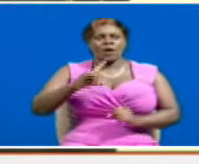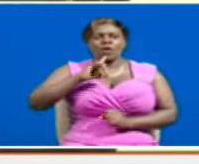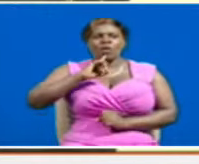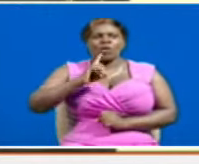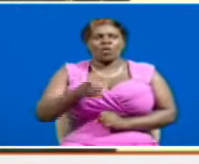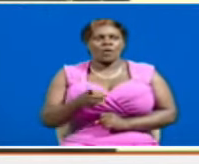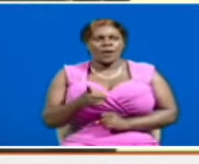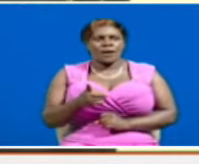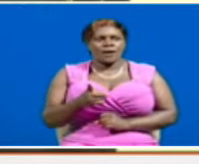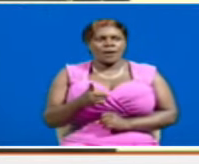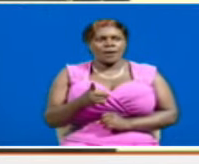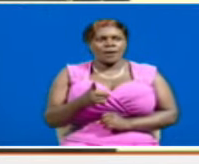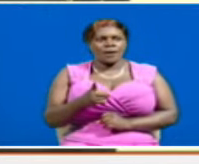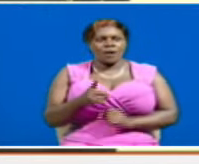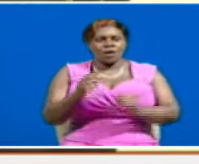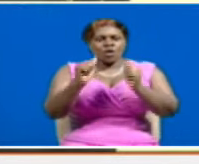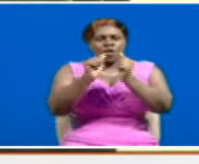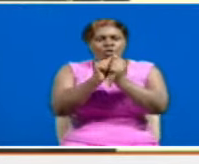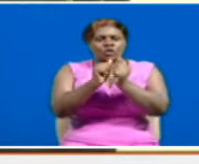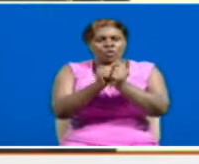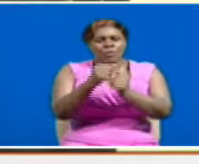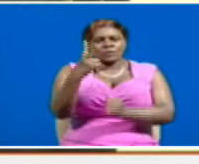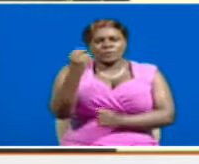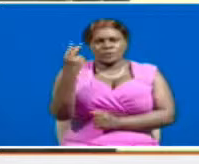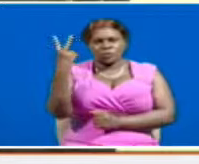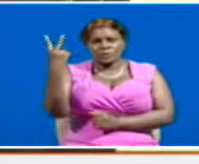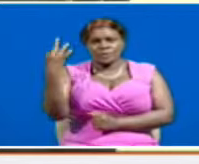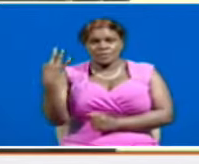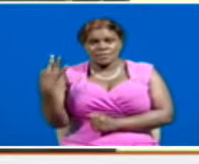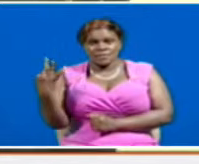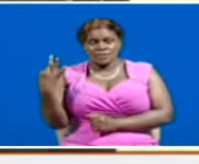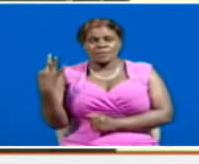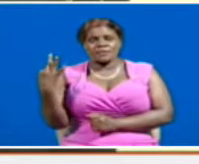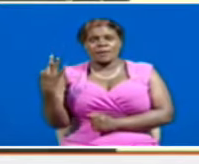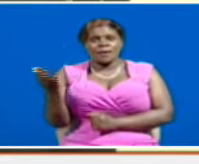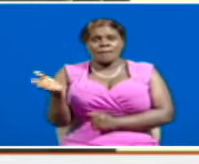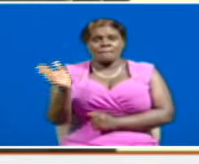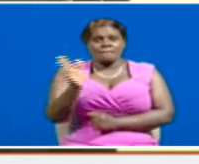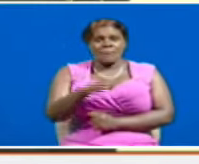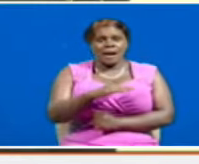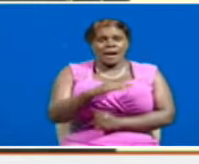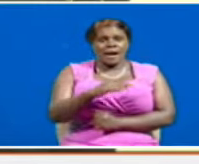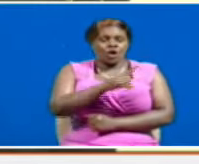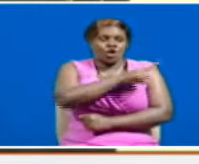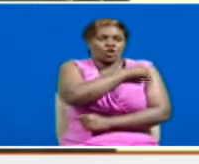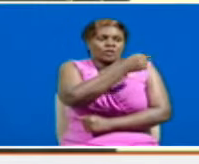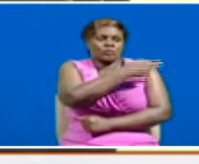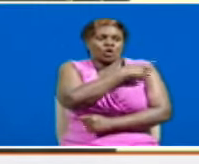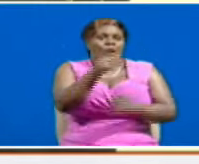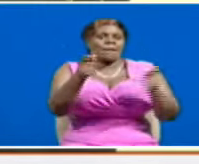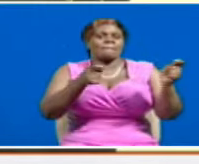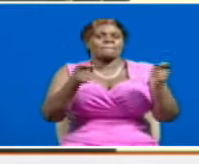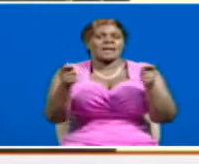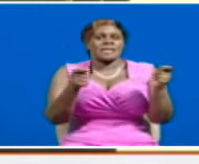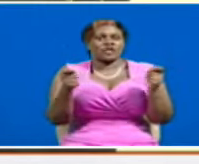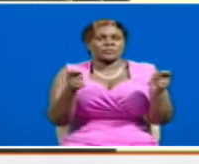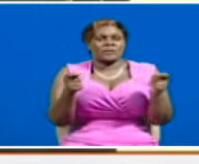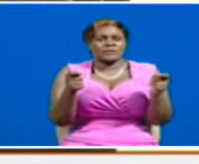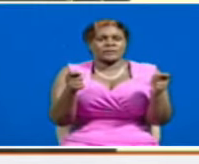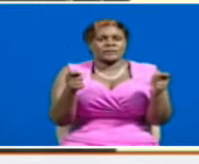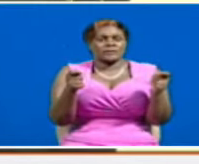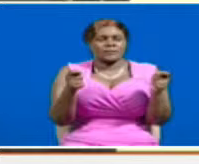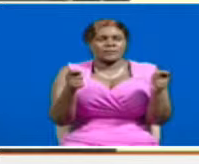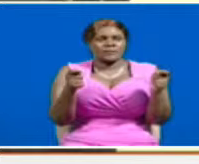dated 30th October 2023 to restore the hospital to the management of Nakuru War Memorial